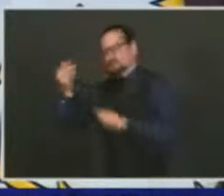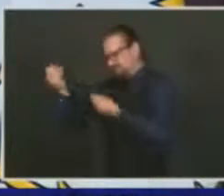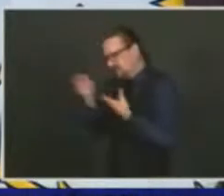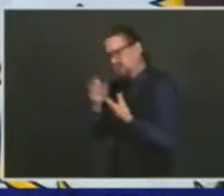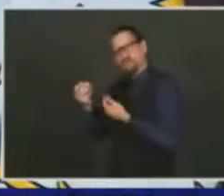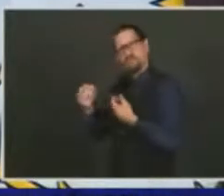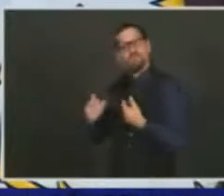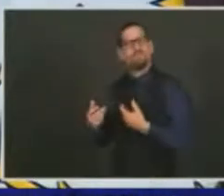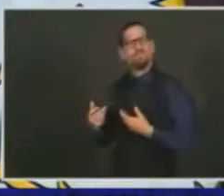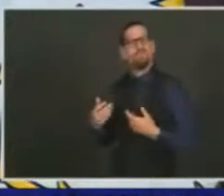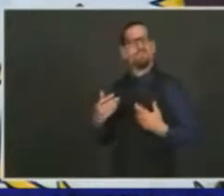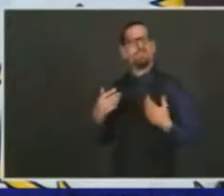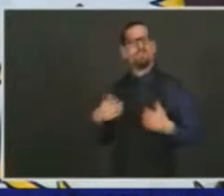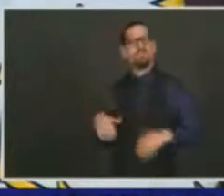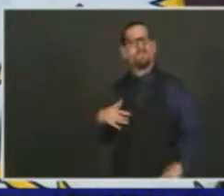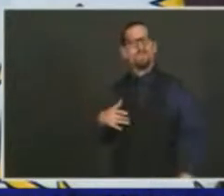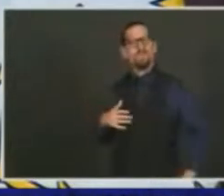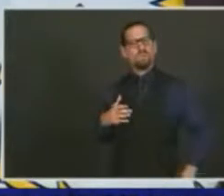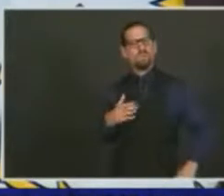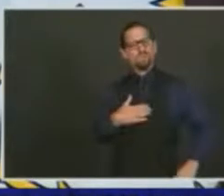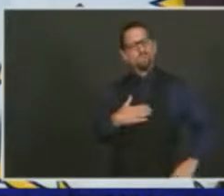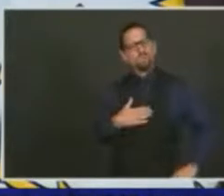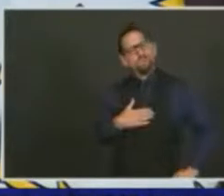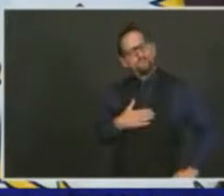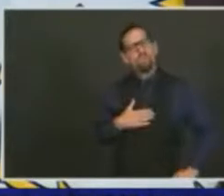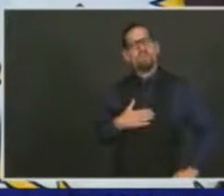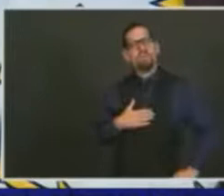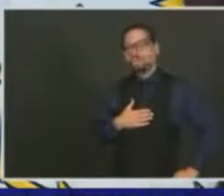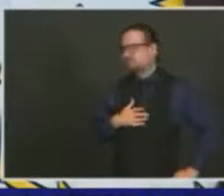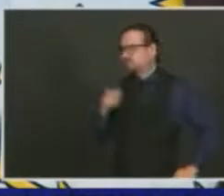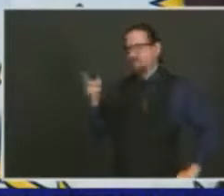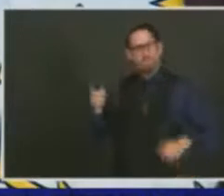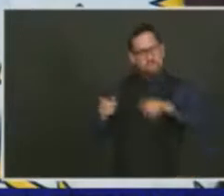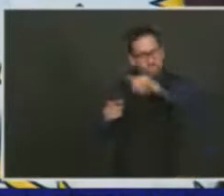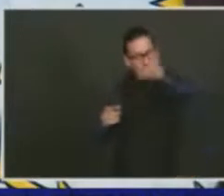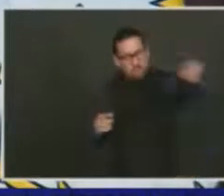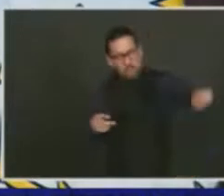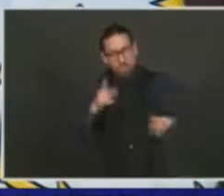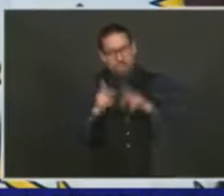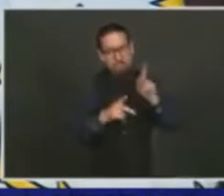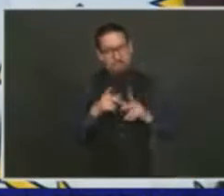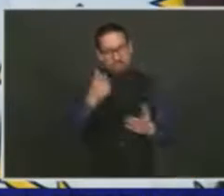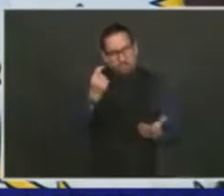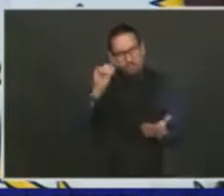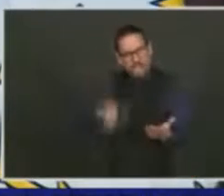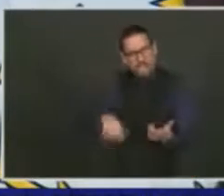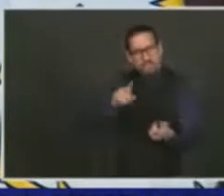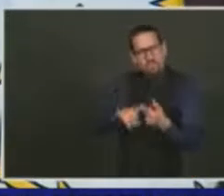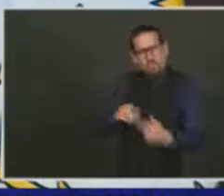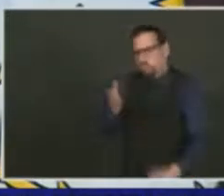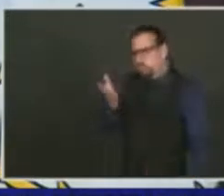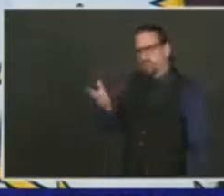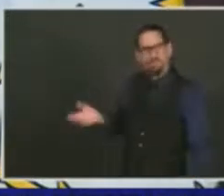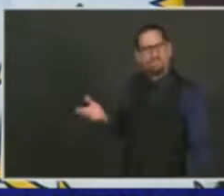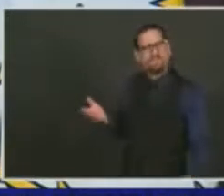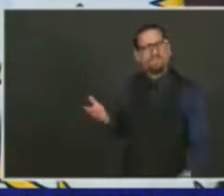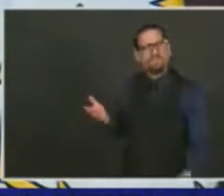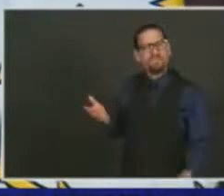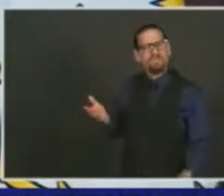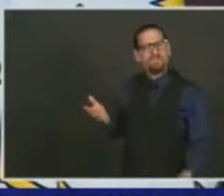it's very upsetting. It's not the Rhode Island way, and I know we're better than that.